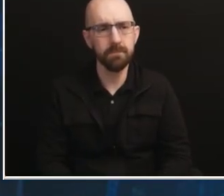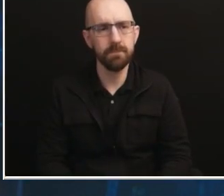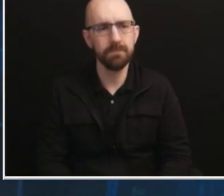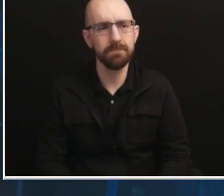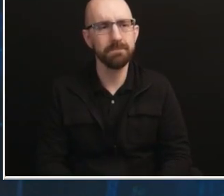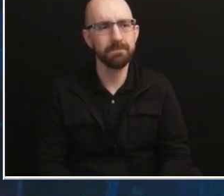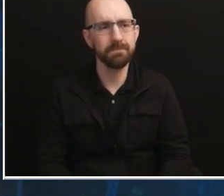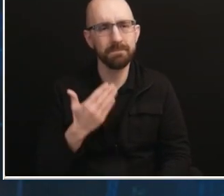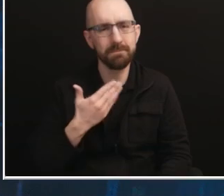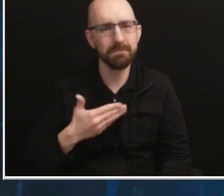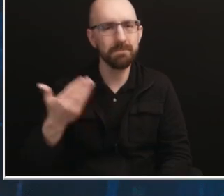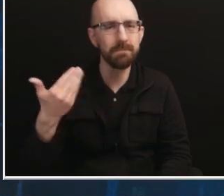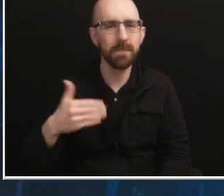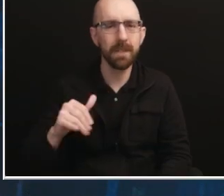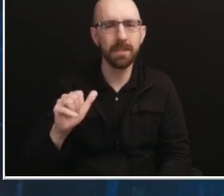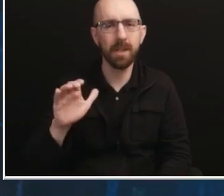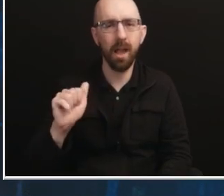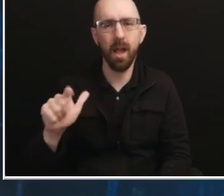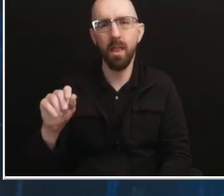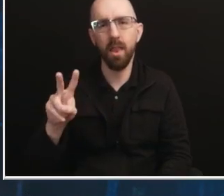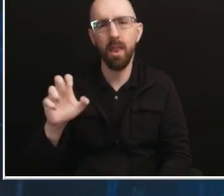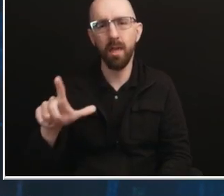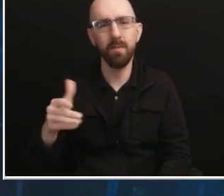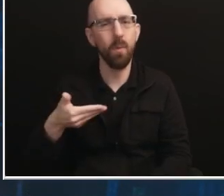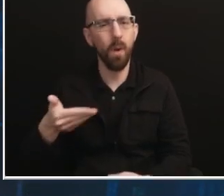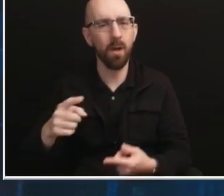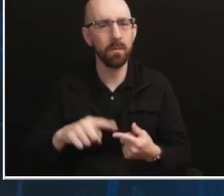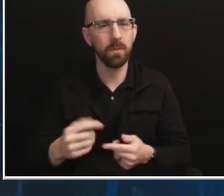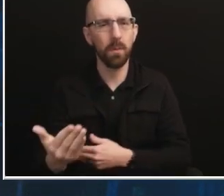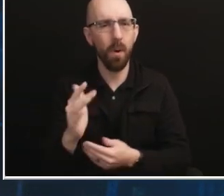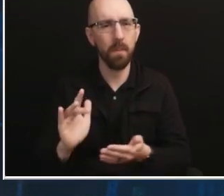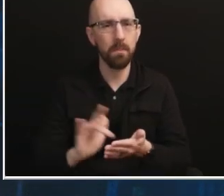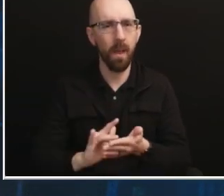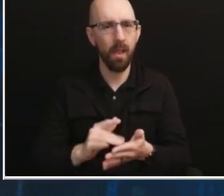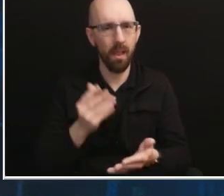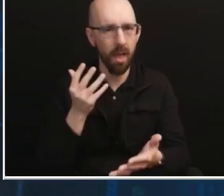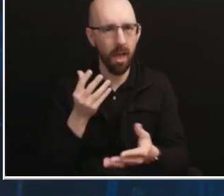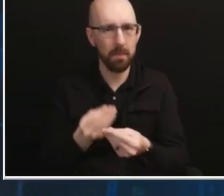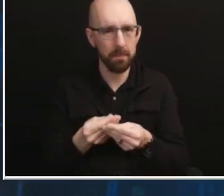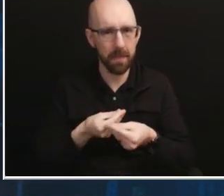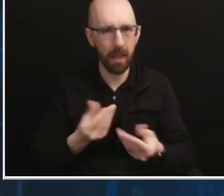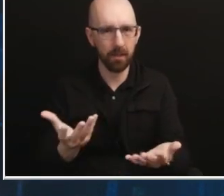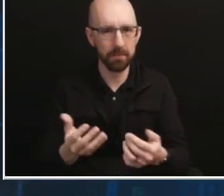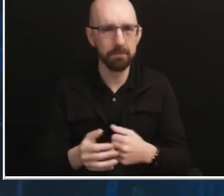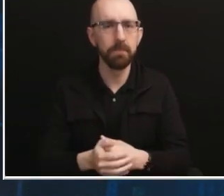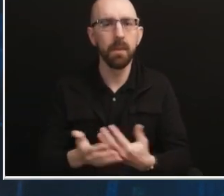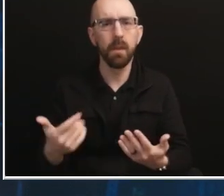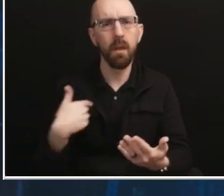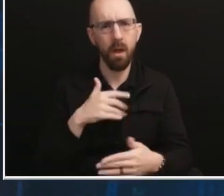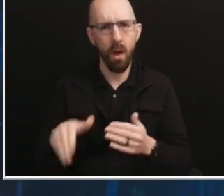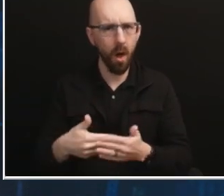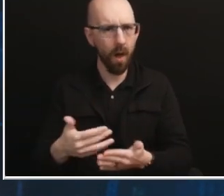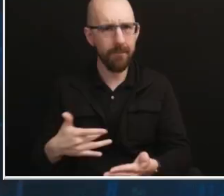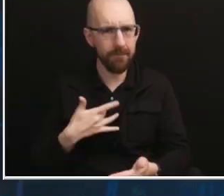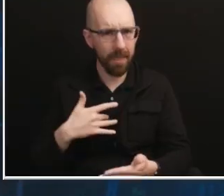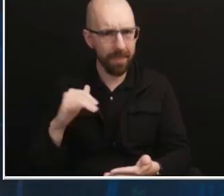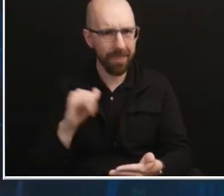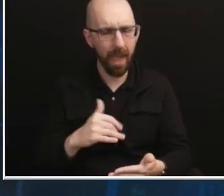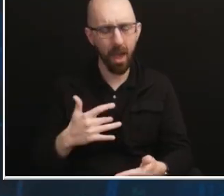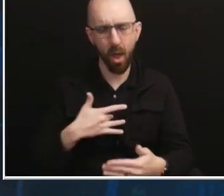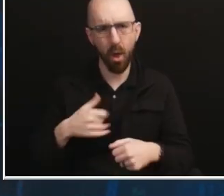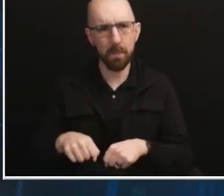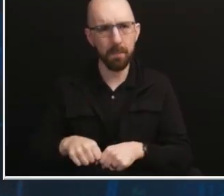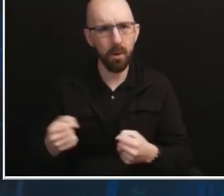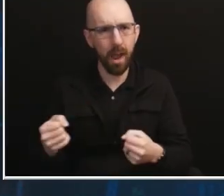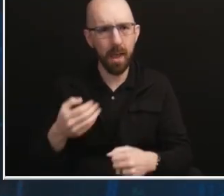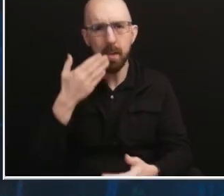Good morning, I'm Jessica Lovell, and welcome to the Morning Medical Update. Well, we have all felt it. Heartbreak, a bad breakup,